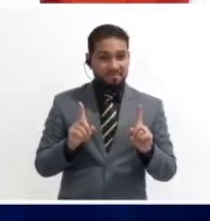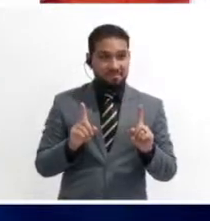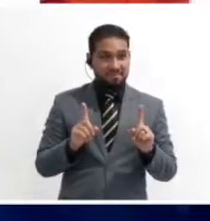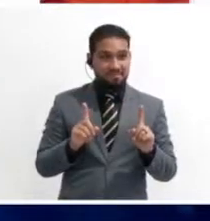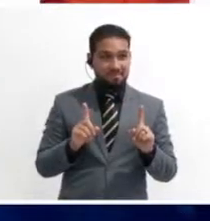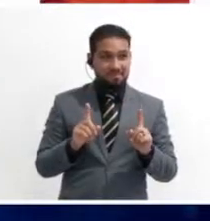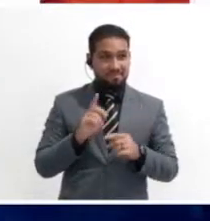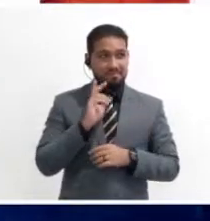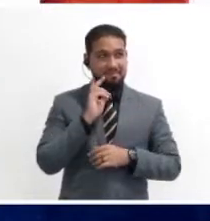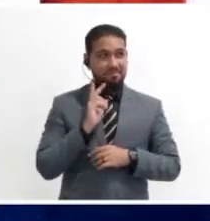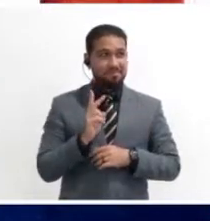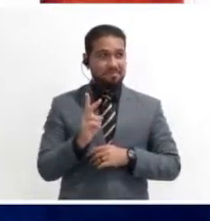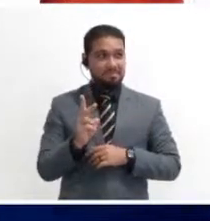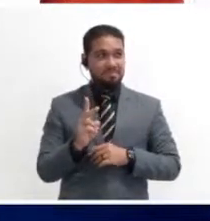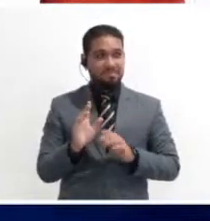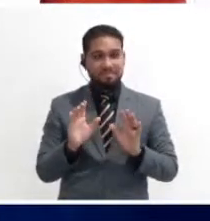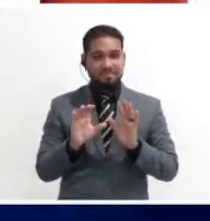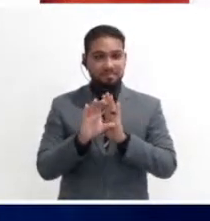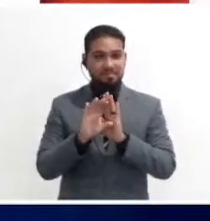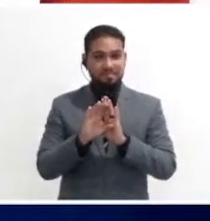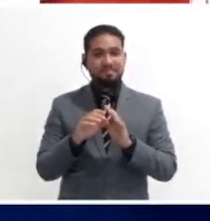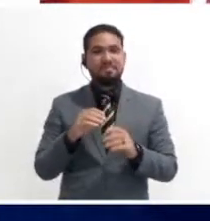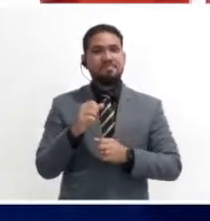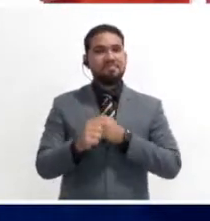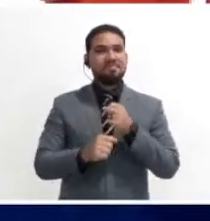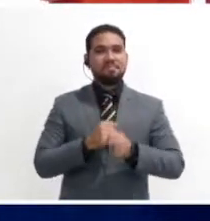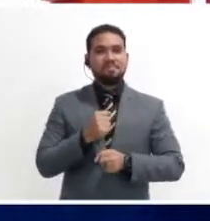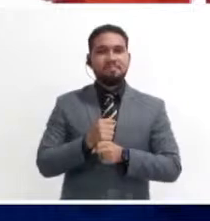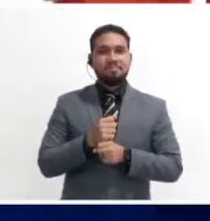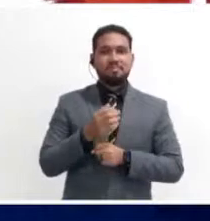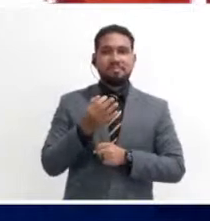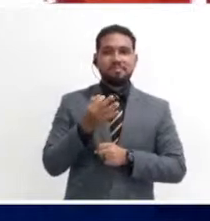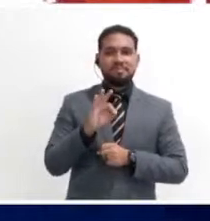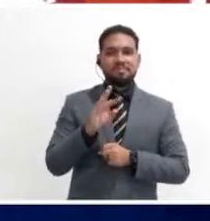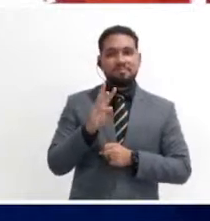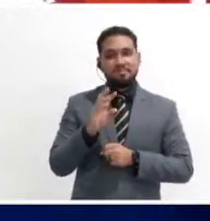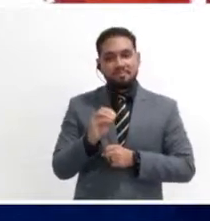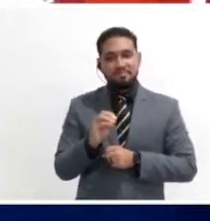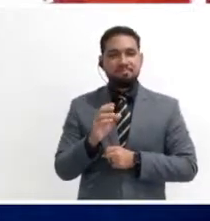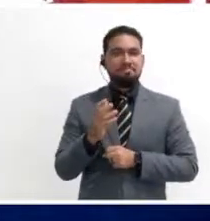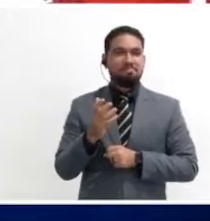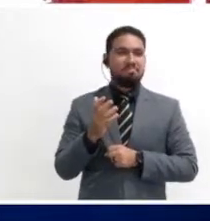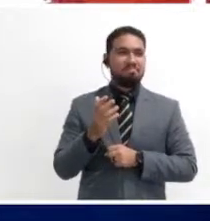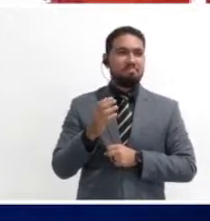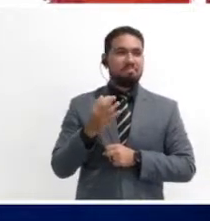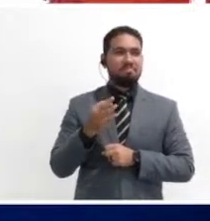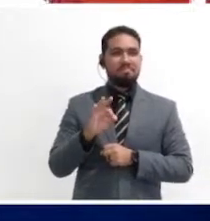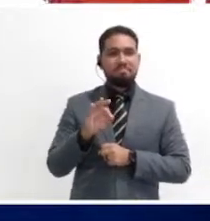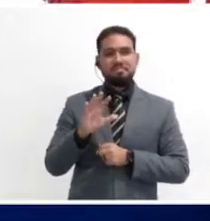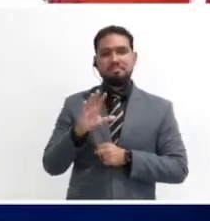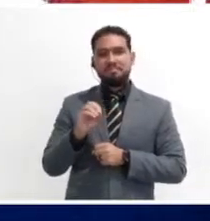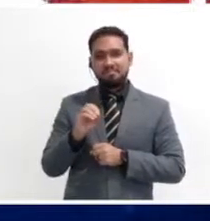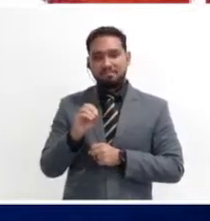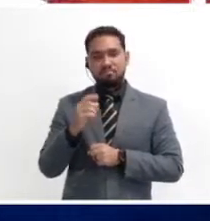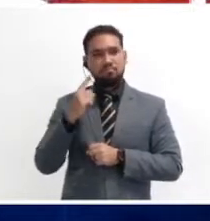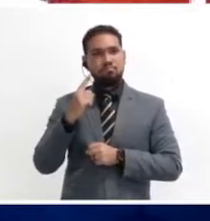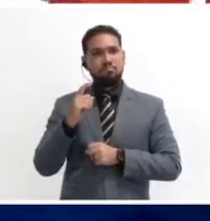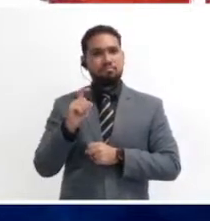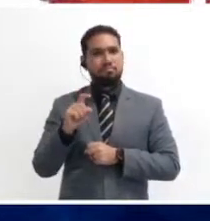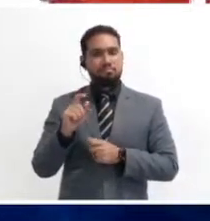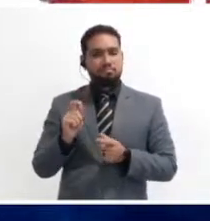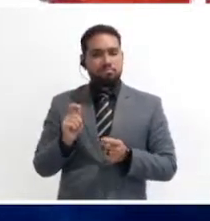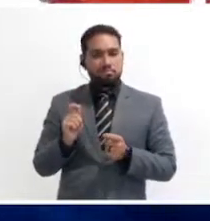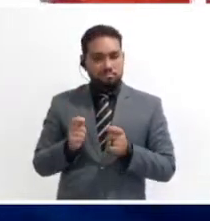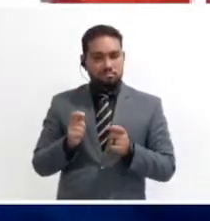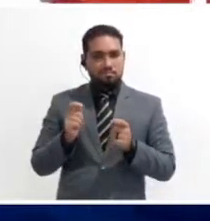all the way to the 60s, maybe late 50s even. People were thinking about this. And some of these